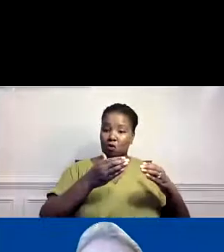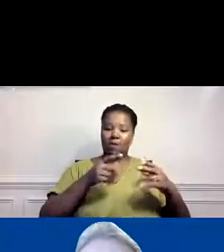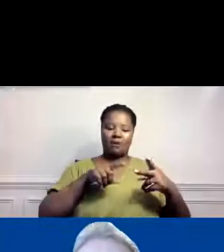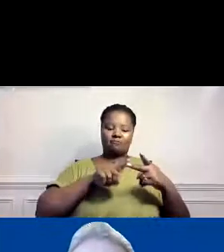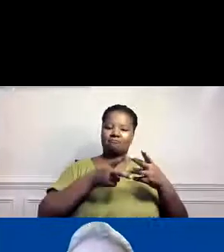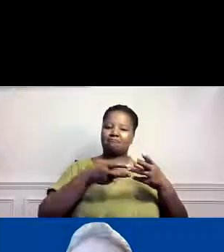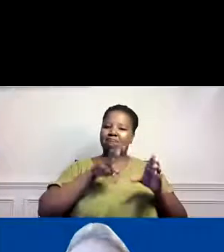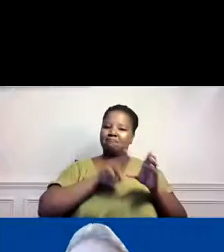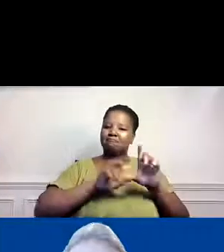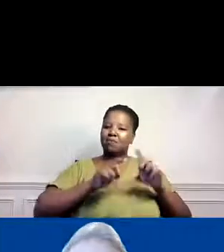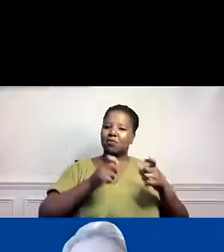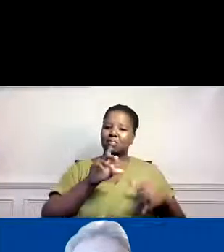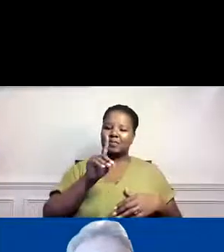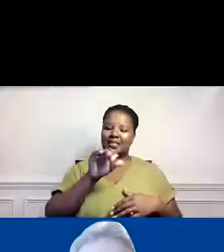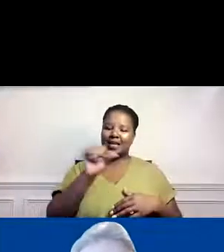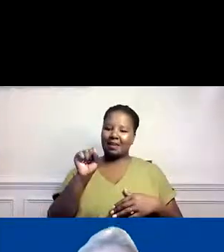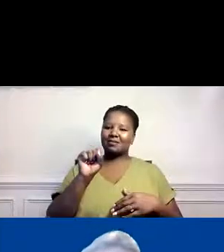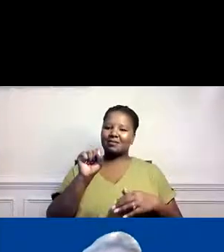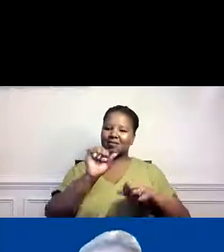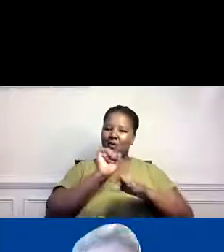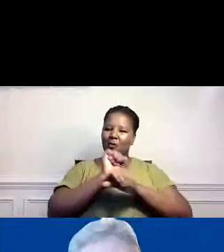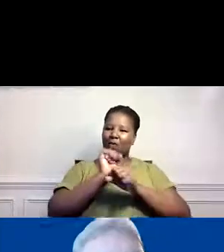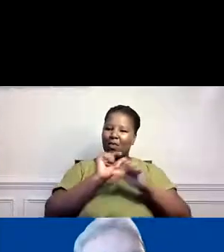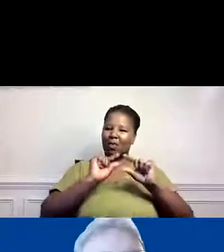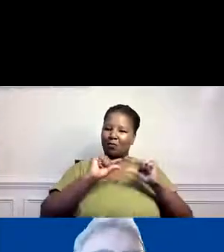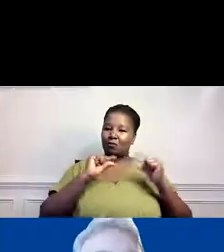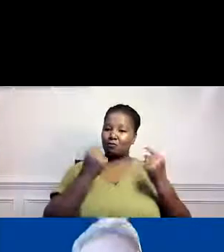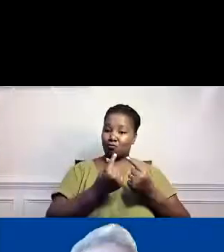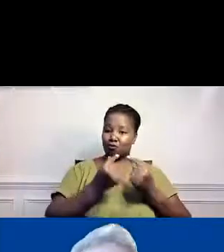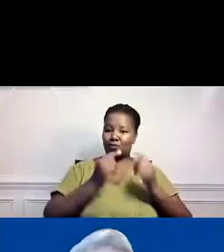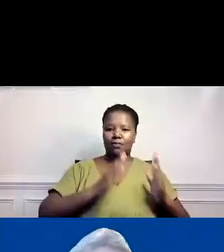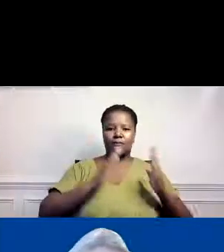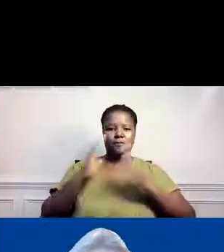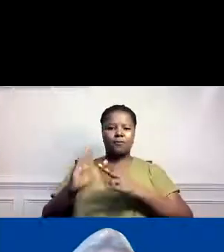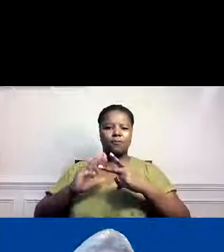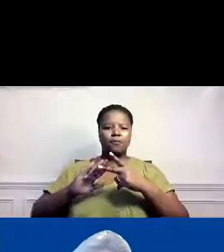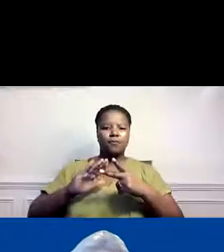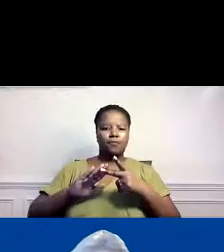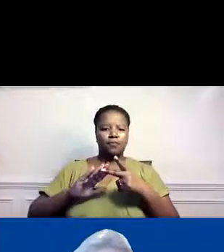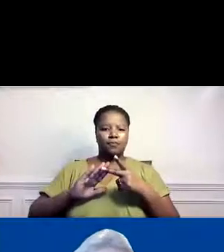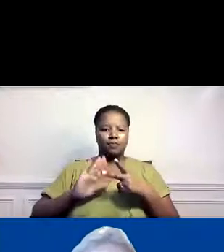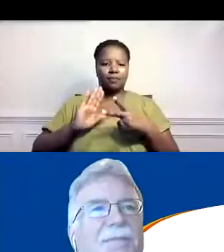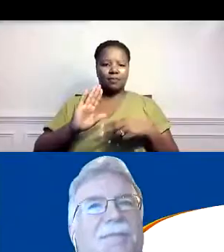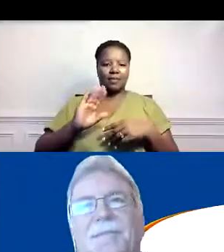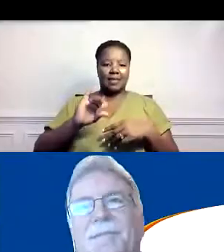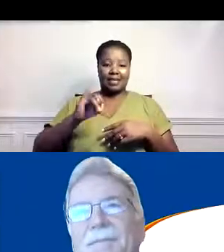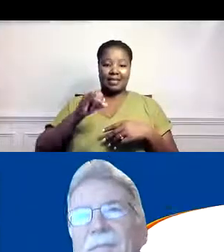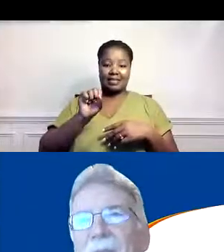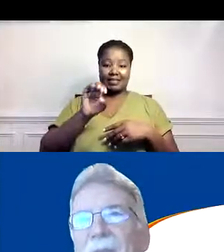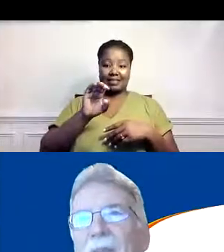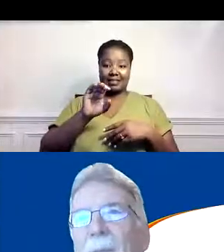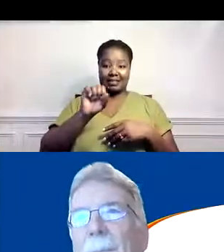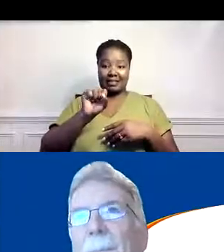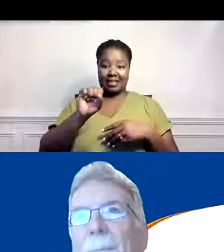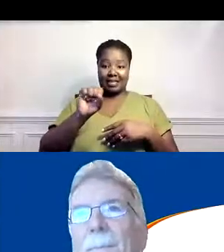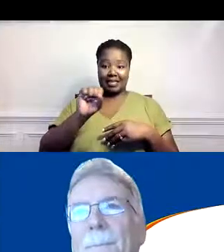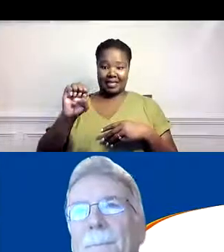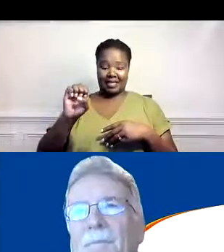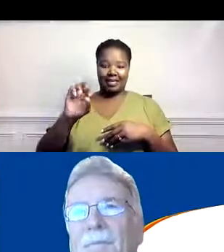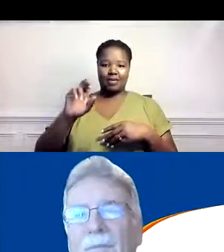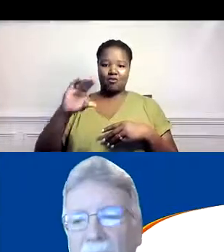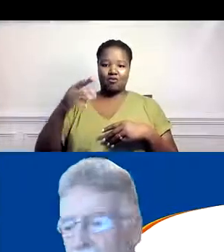glad to be here. Great, thanks. And Jesse Rocha from South Central Los Angeles Regional Center. Hi,